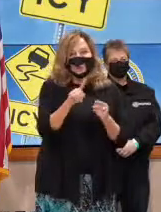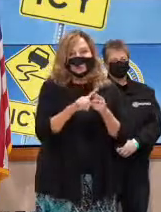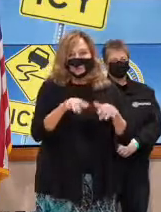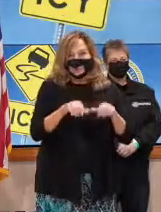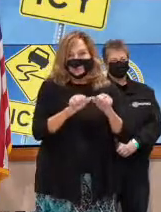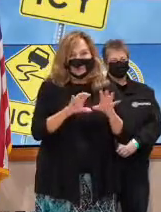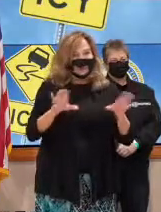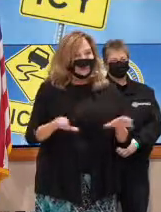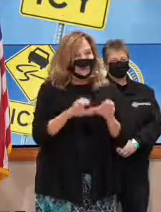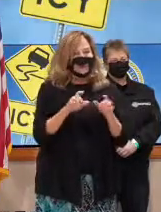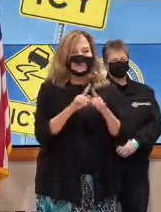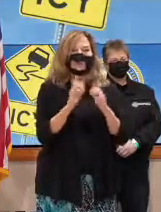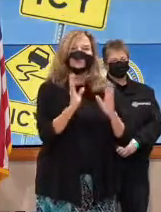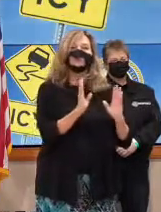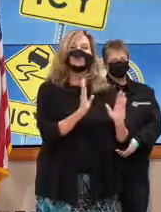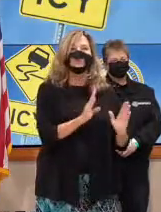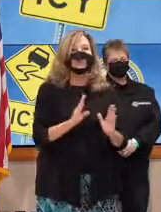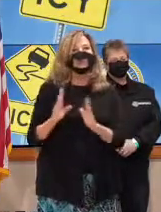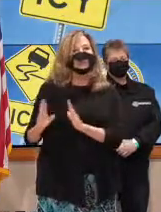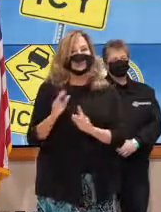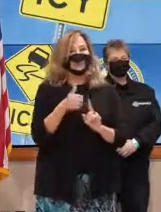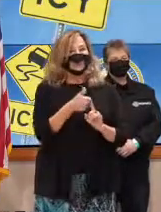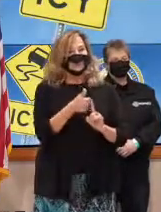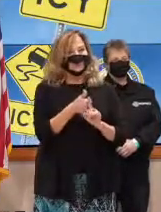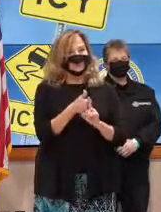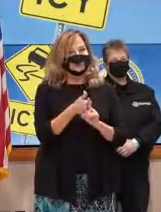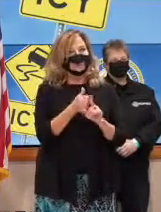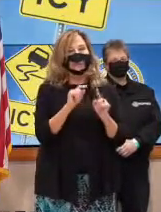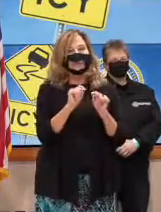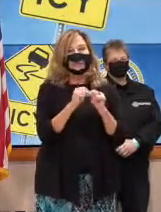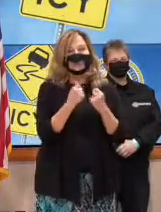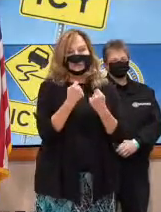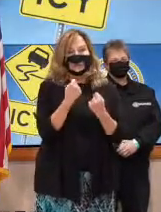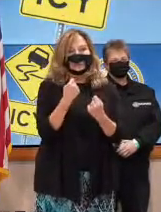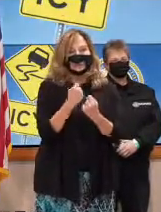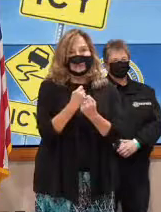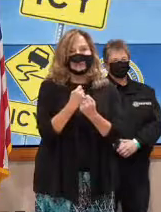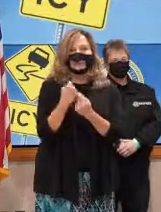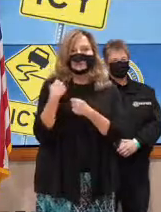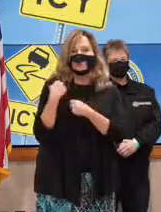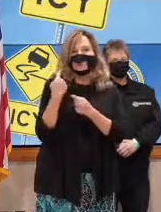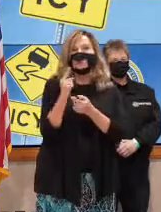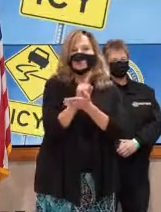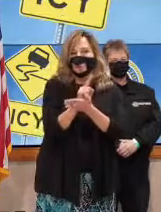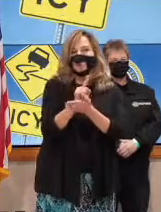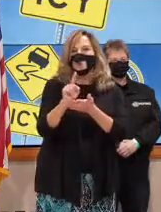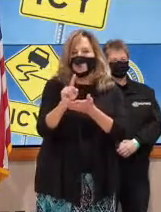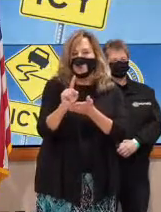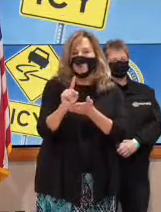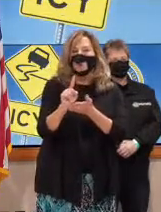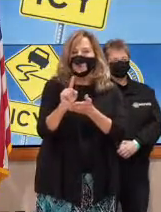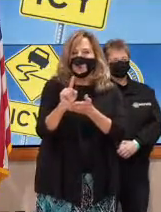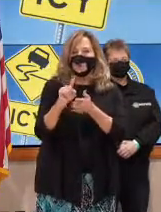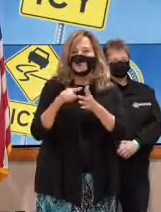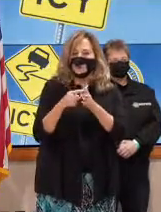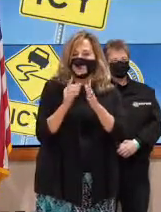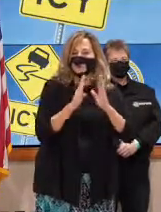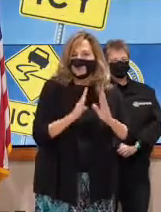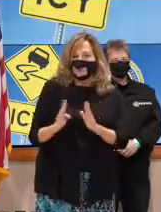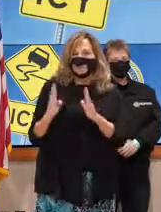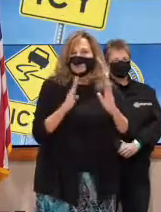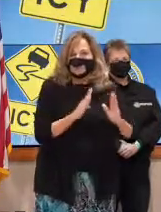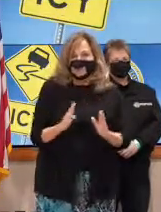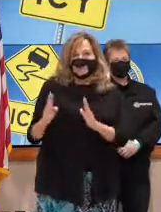now to prepare. Our team has been working hard over the past week. On Sunday, we will formally activate